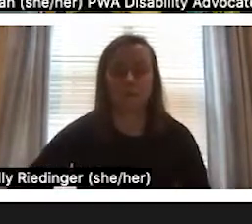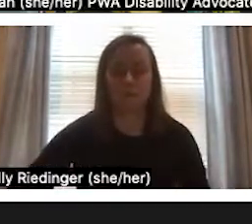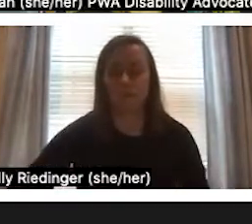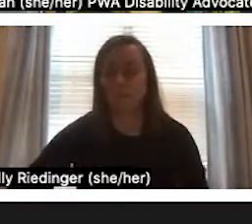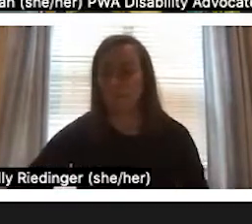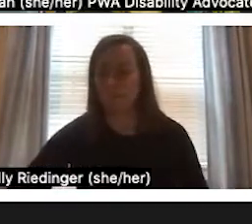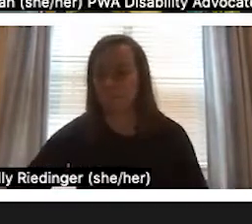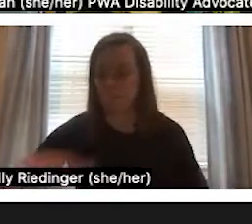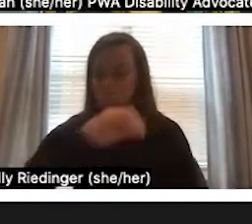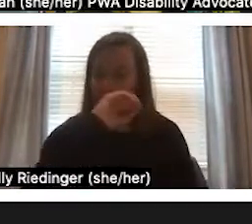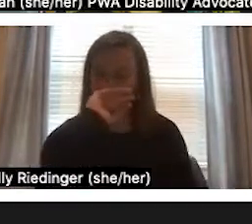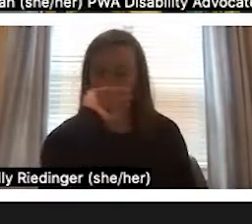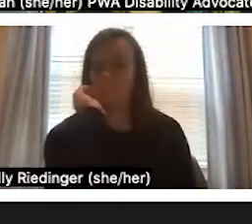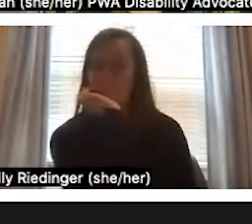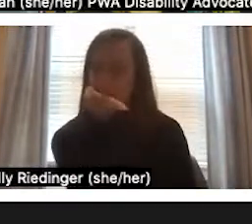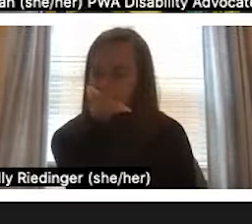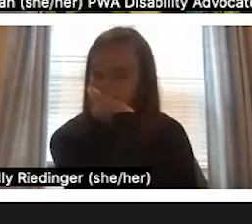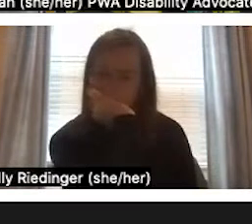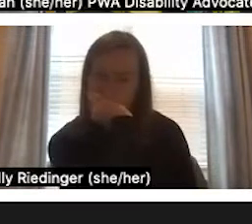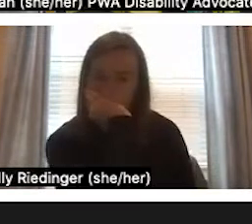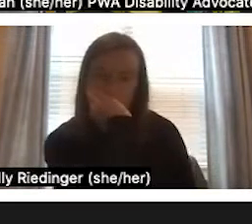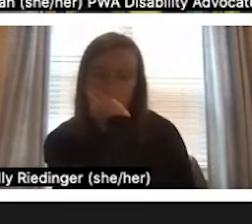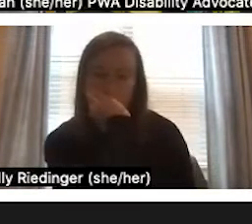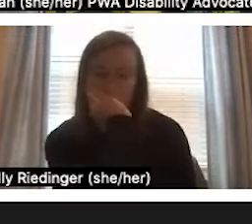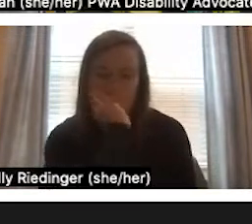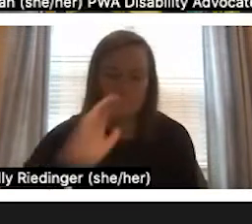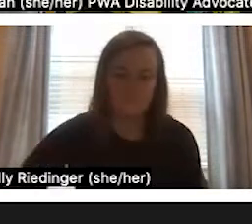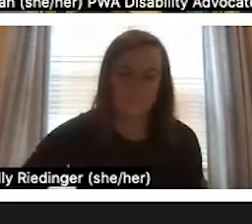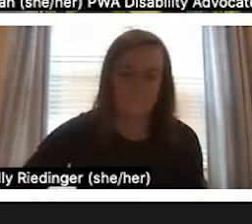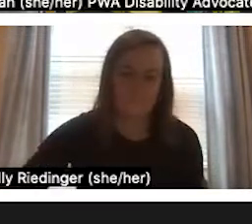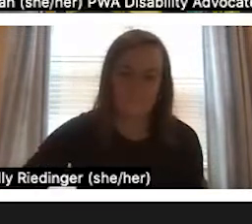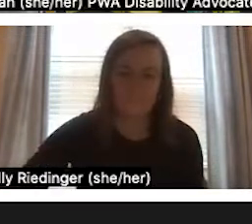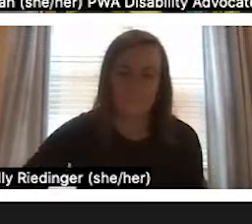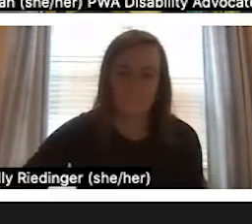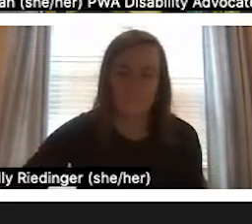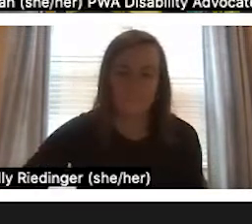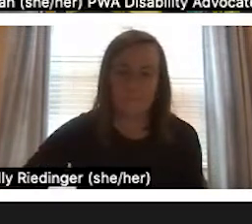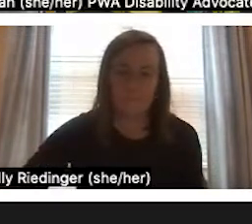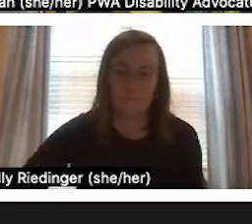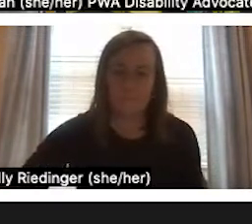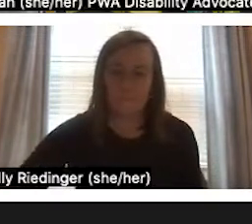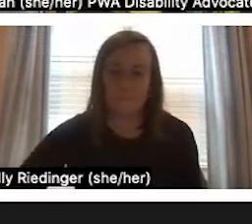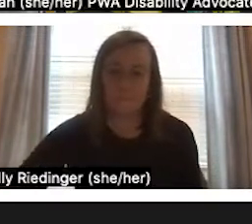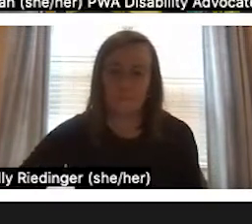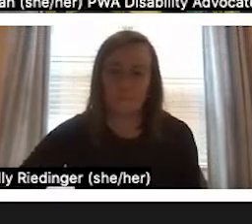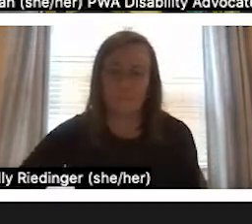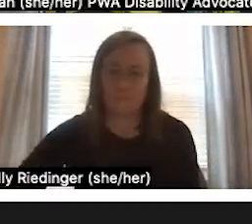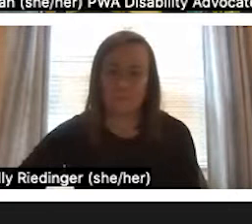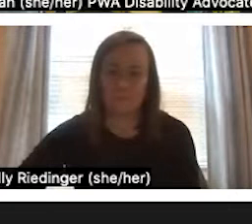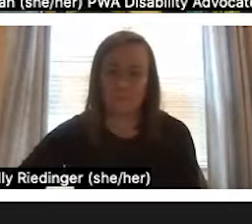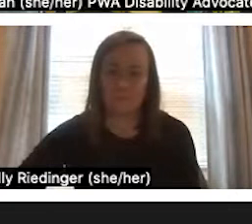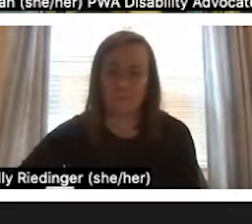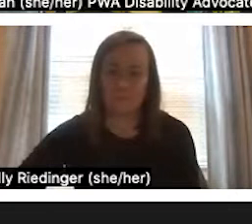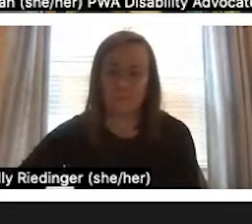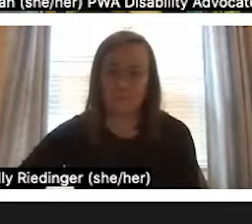for all the connections are to create a space where people can network and learn from each other about accessibility